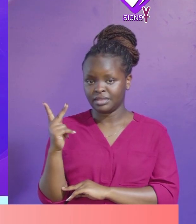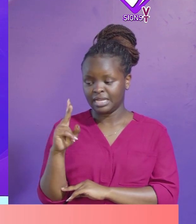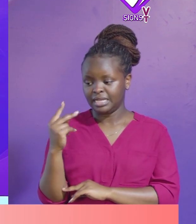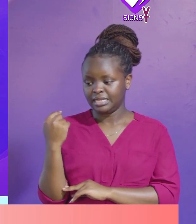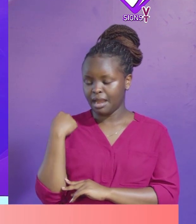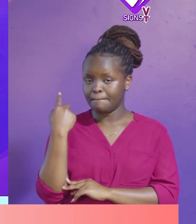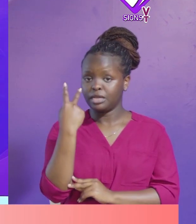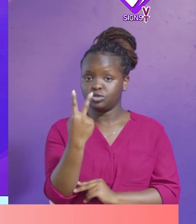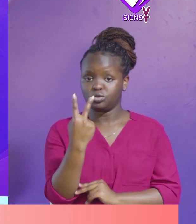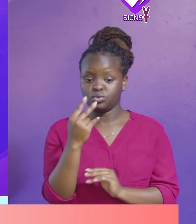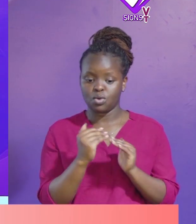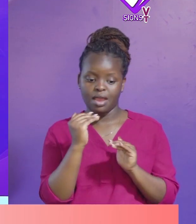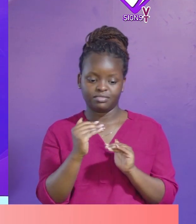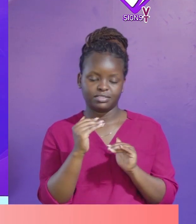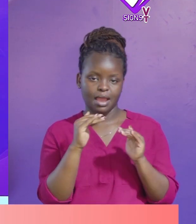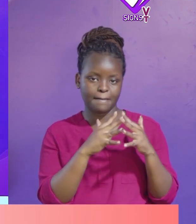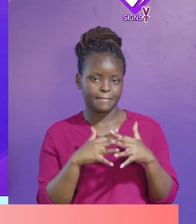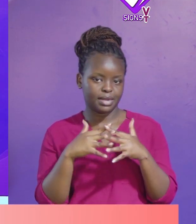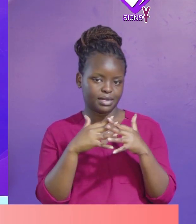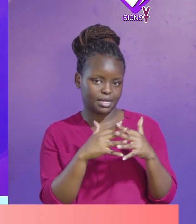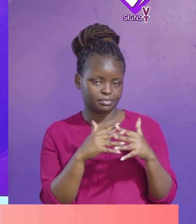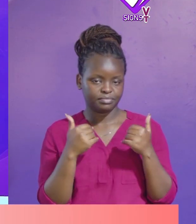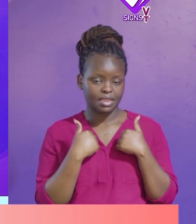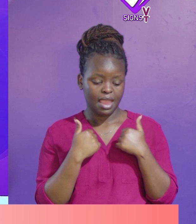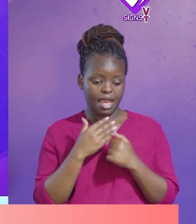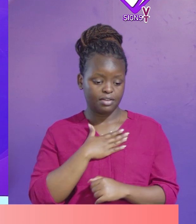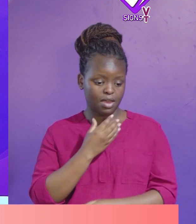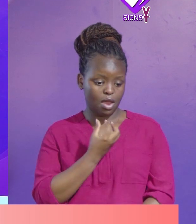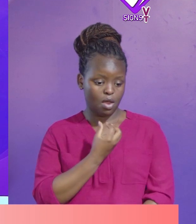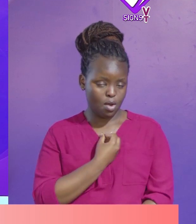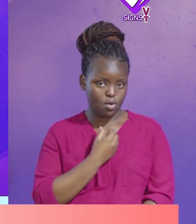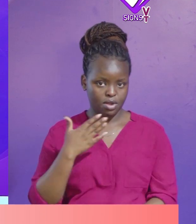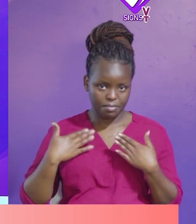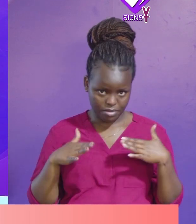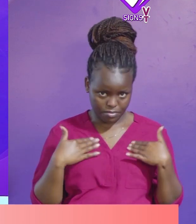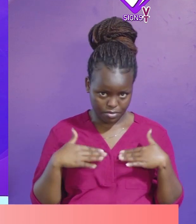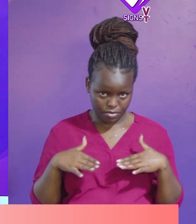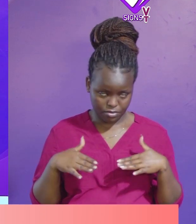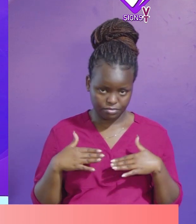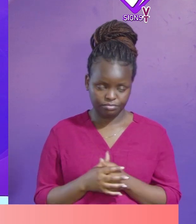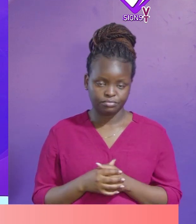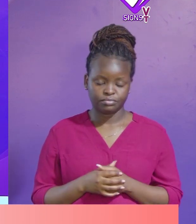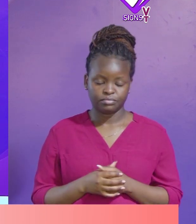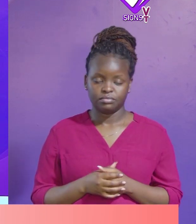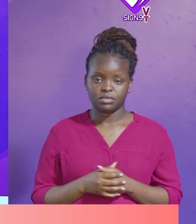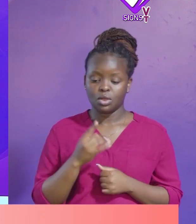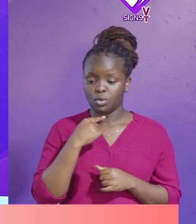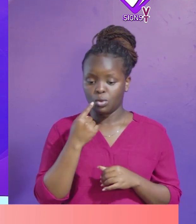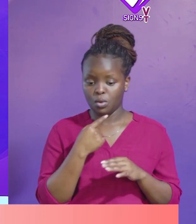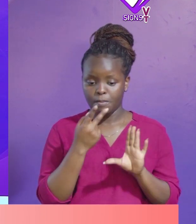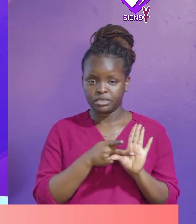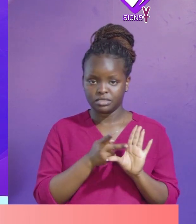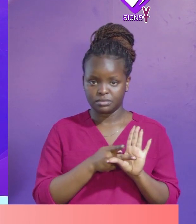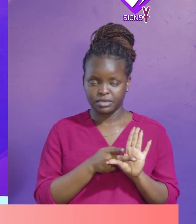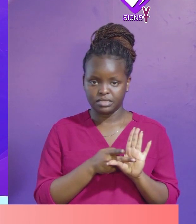second after America, and we have our own guys or our own men and ladies who participated in the